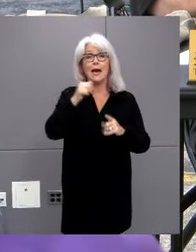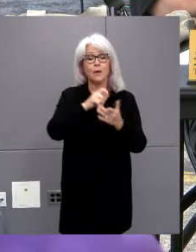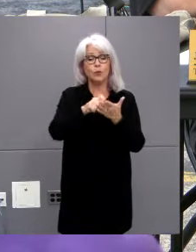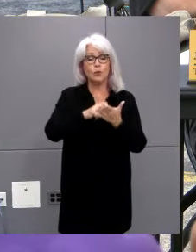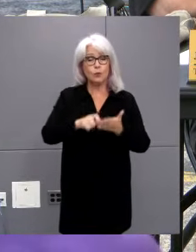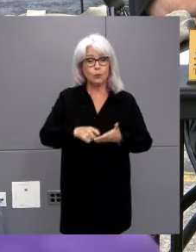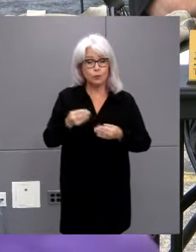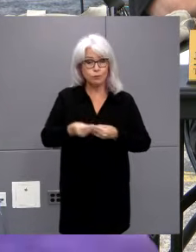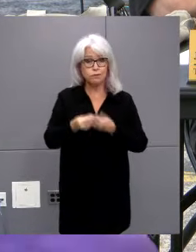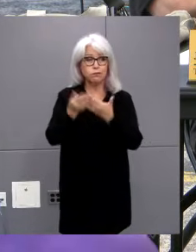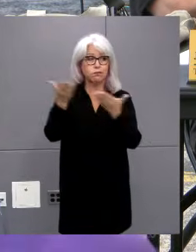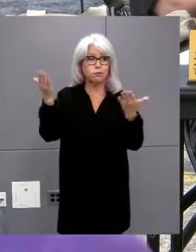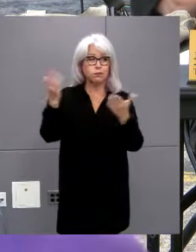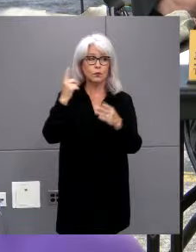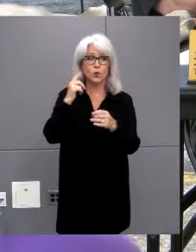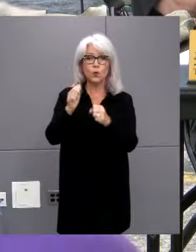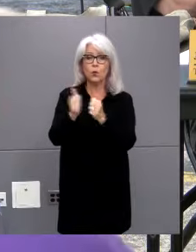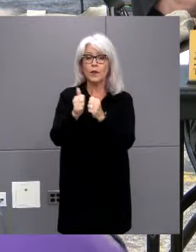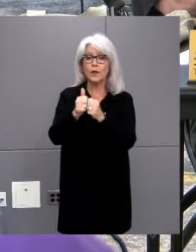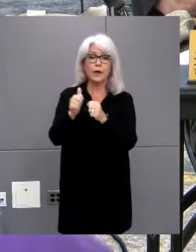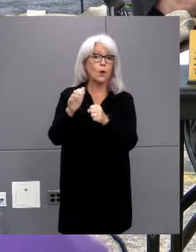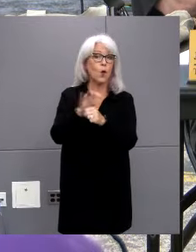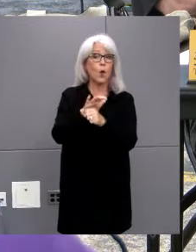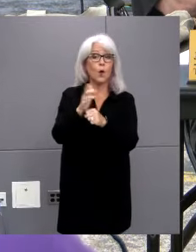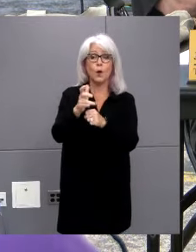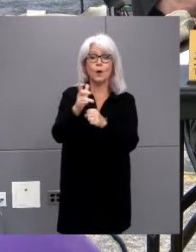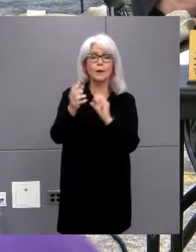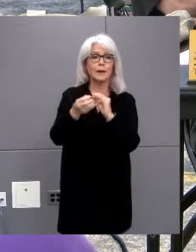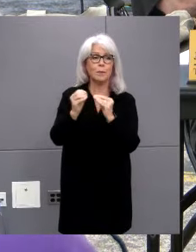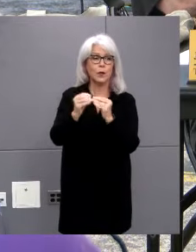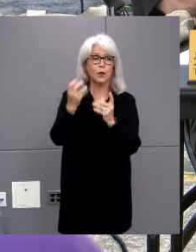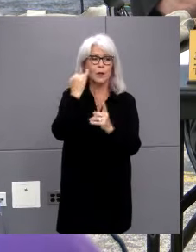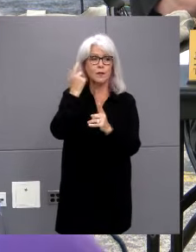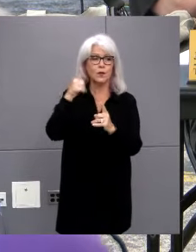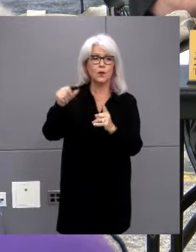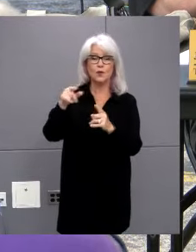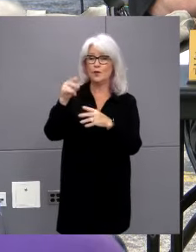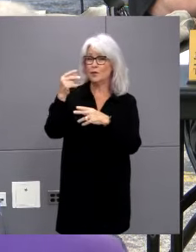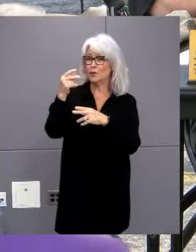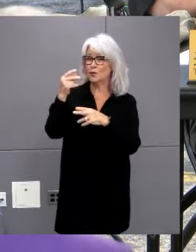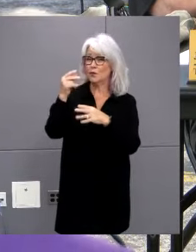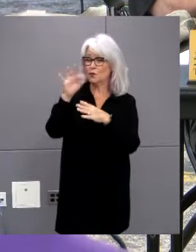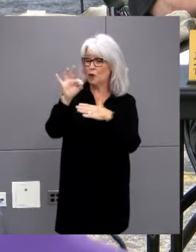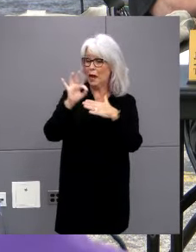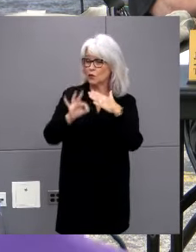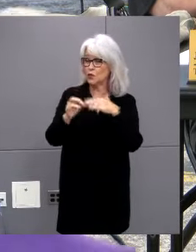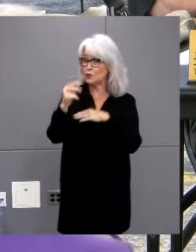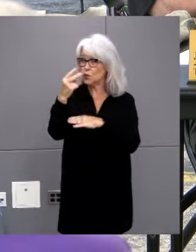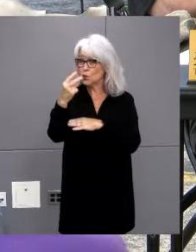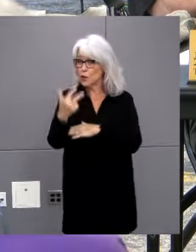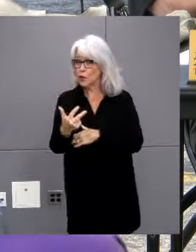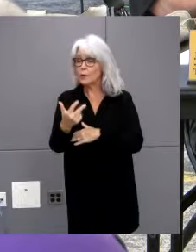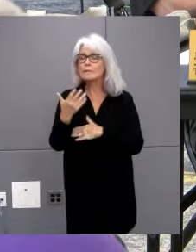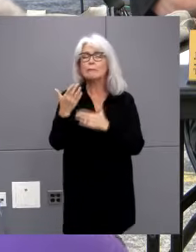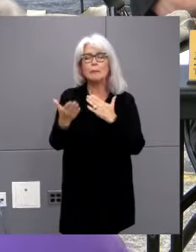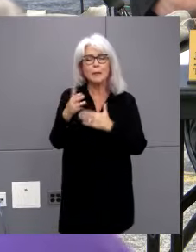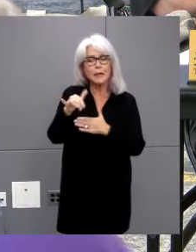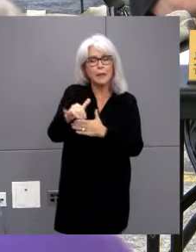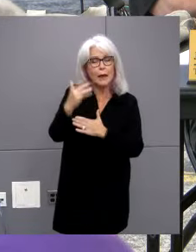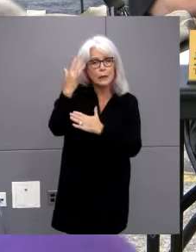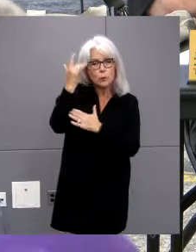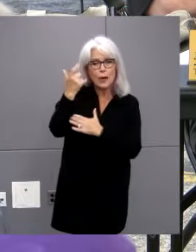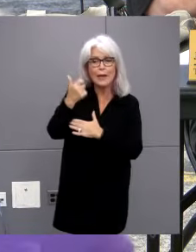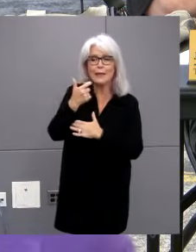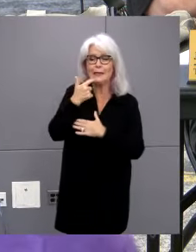number, if they came out with a fraction for 2/3, that was probably the reason that they set it at a simple